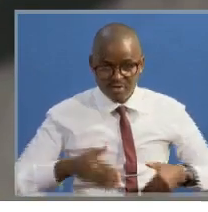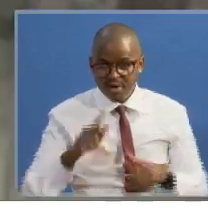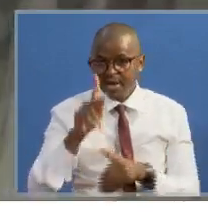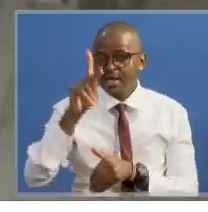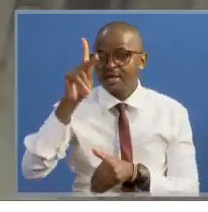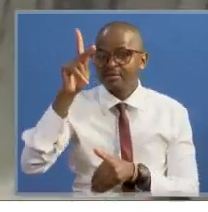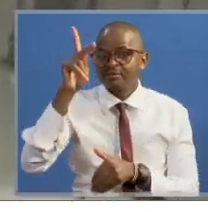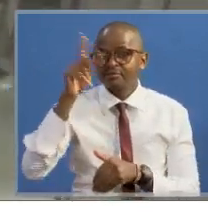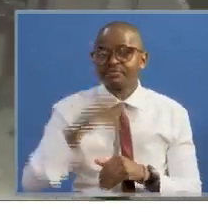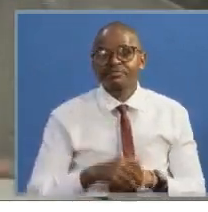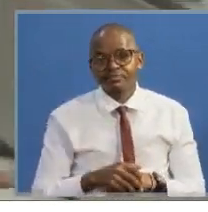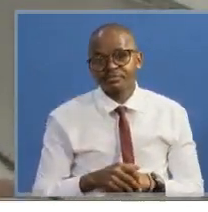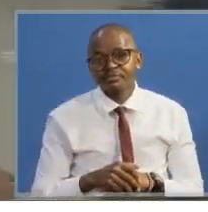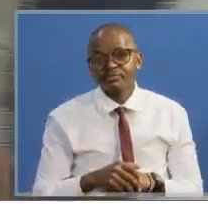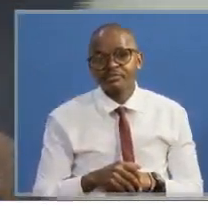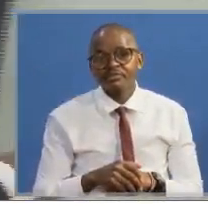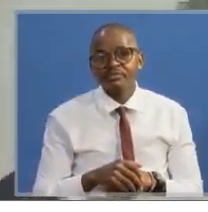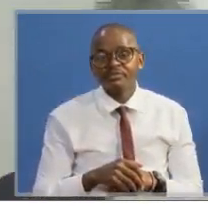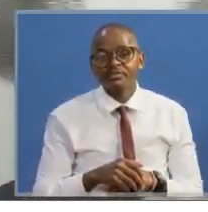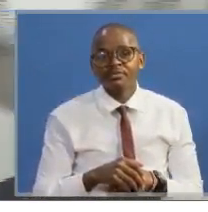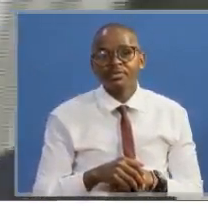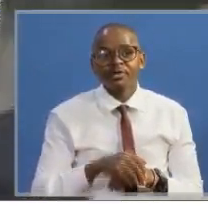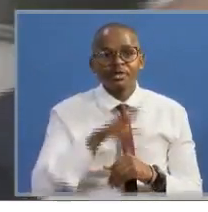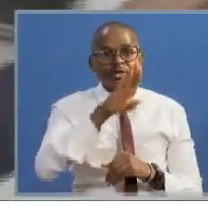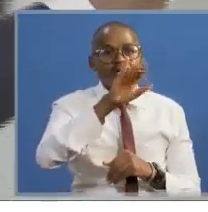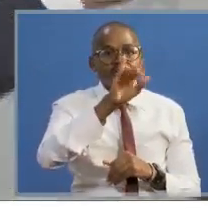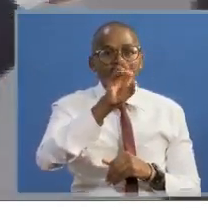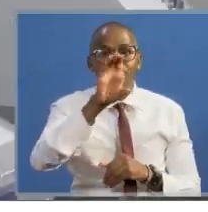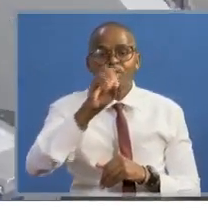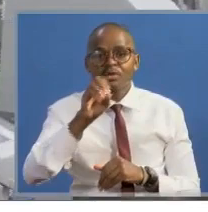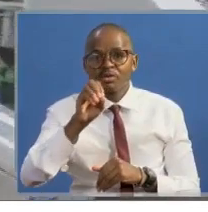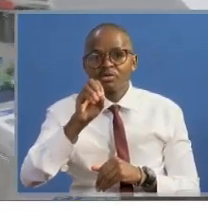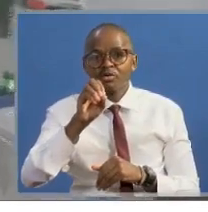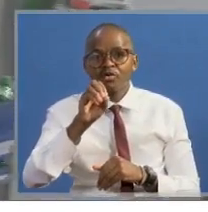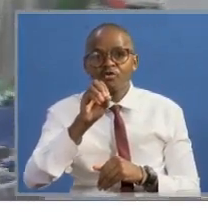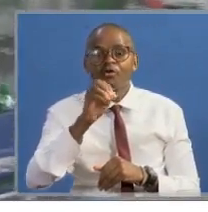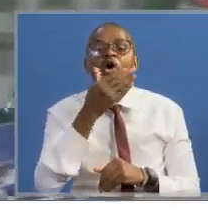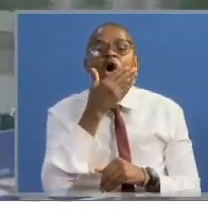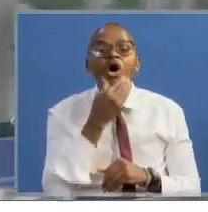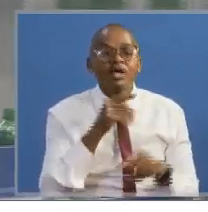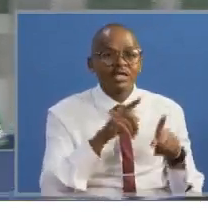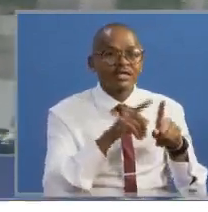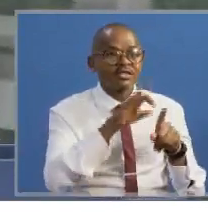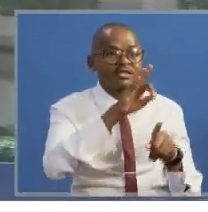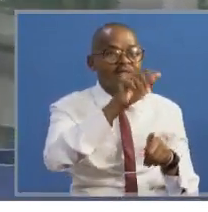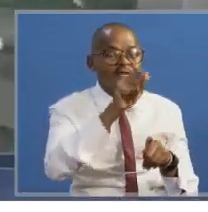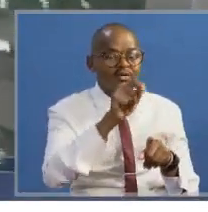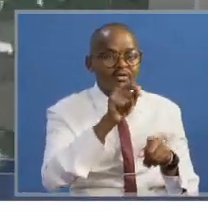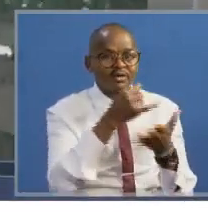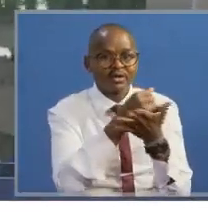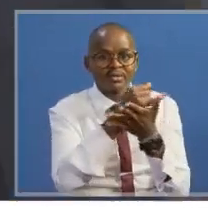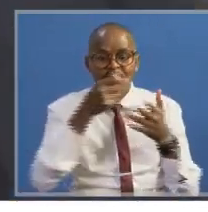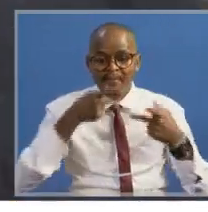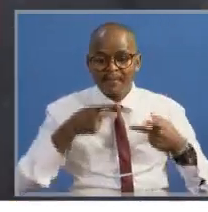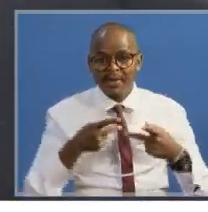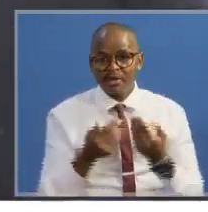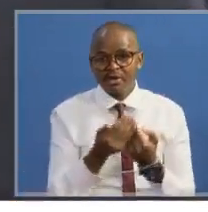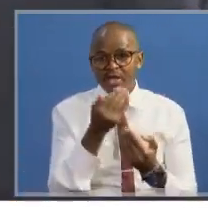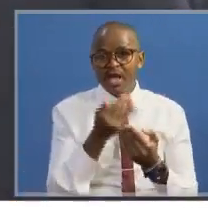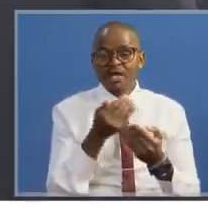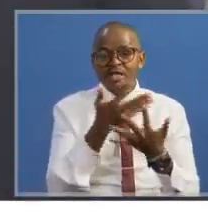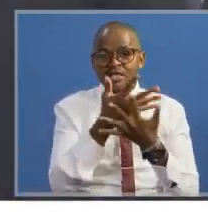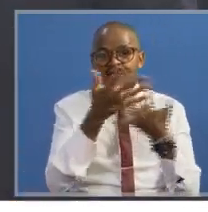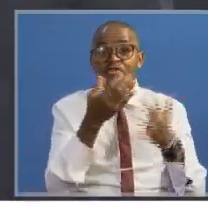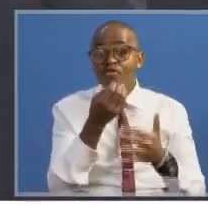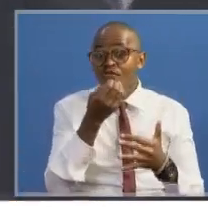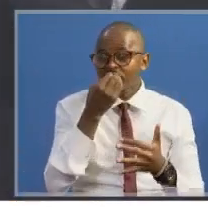Kenya. Bidco Company, which deals in edible oils and fats, hygiene and personal care items,